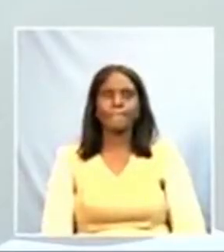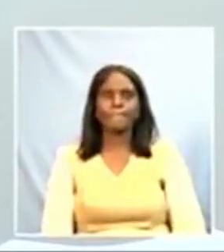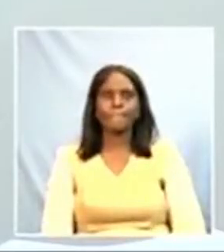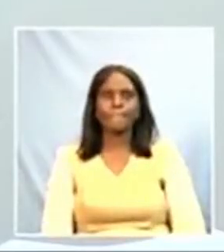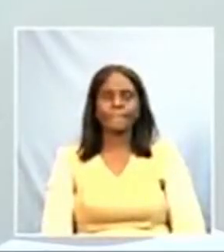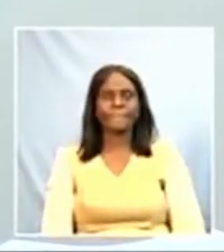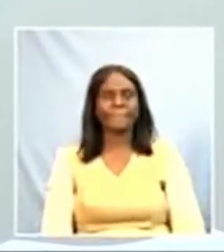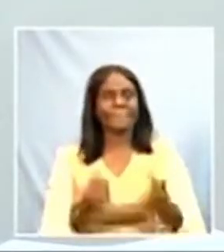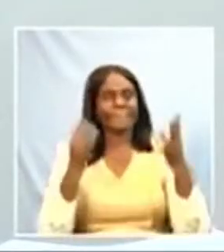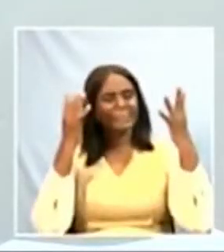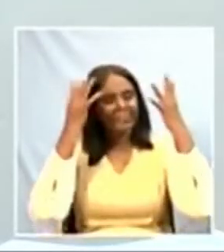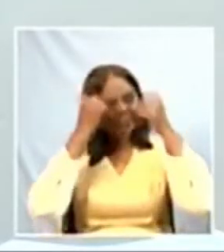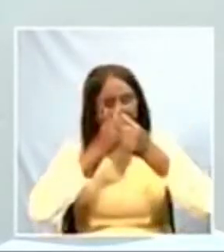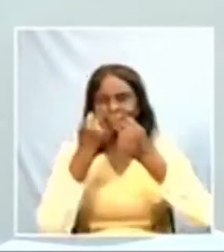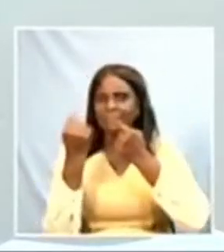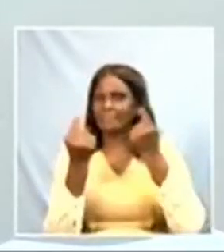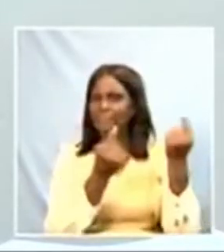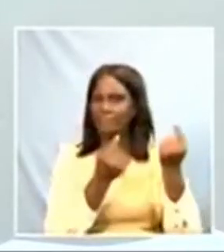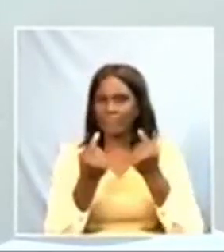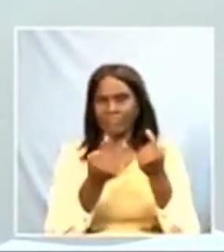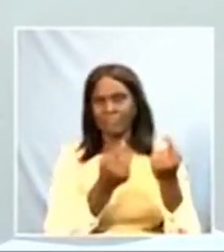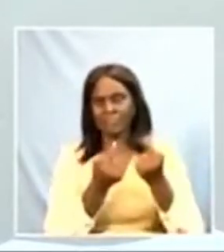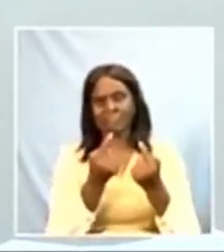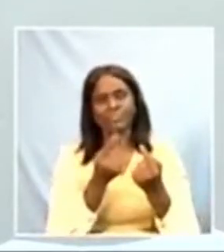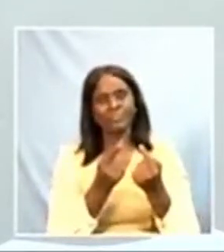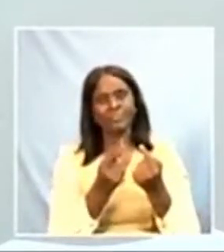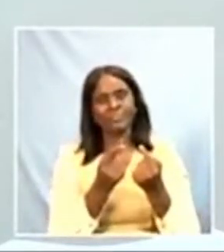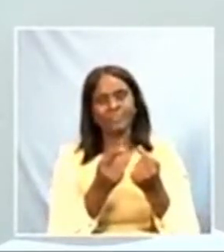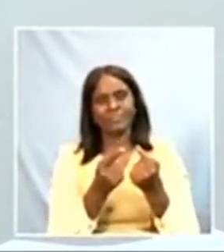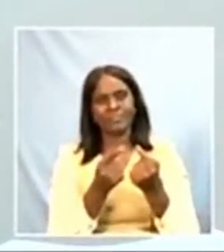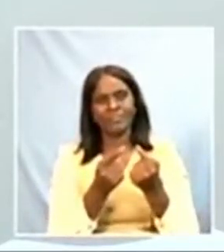It's a sad situation.